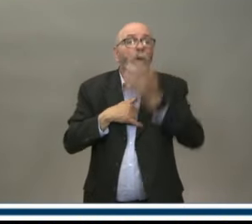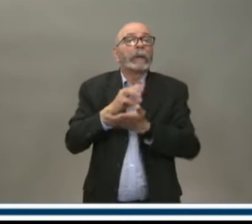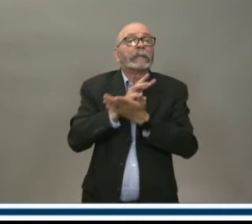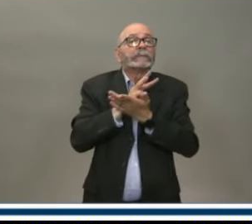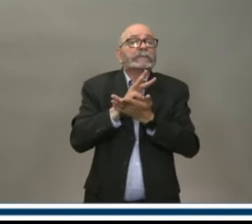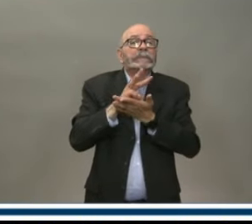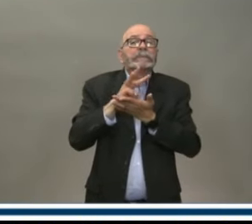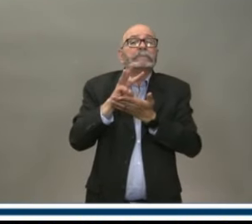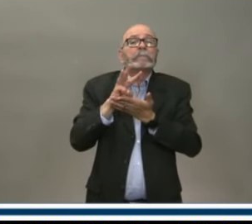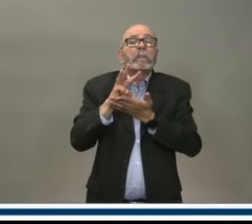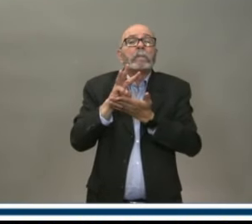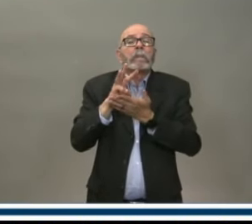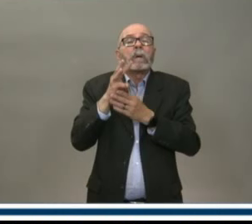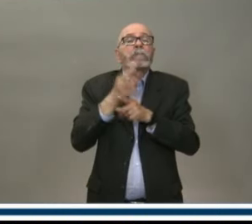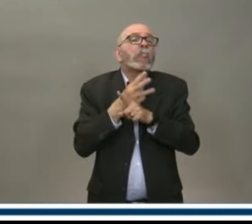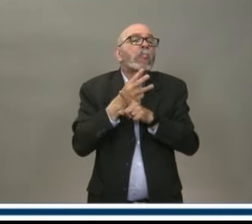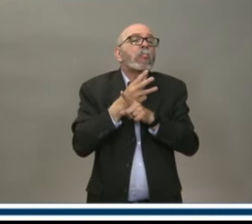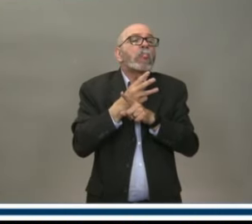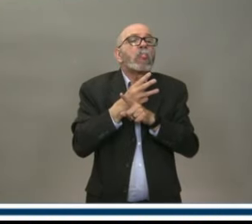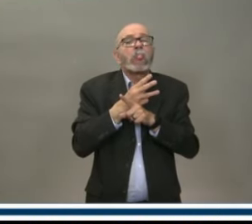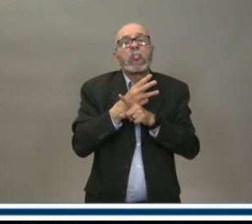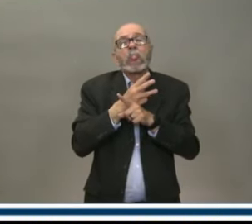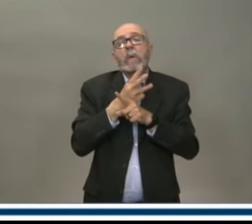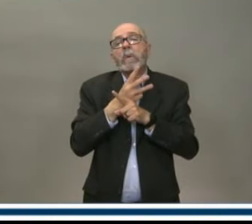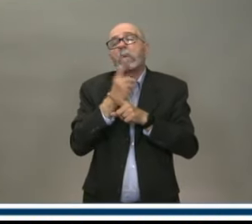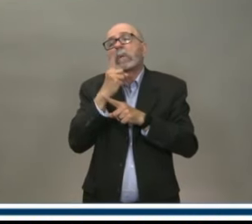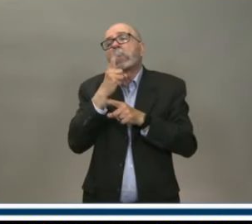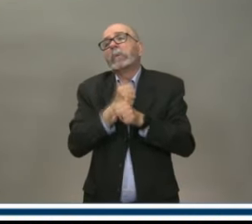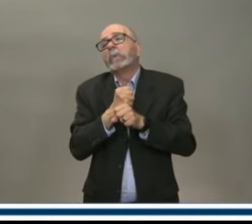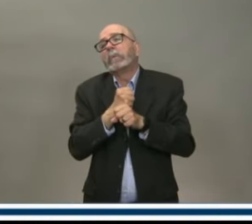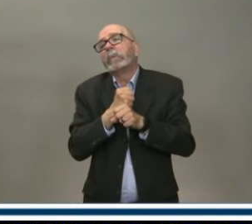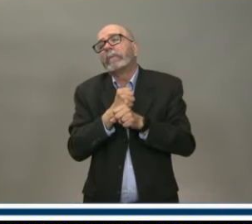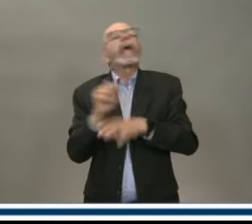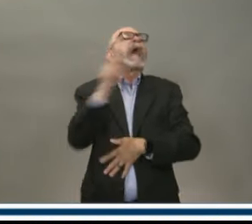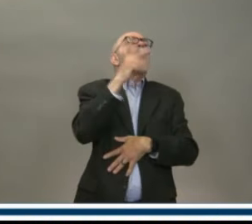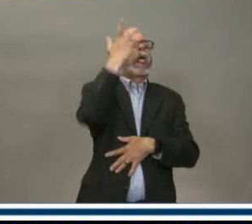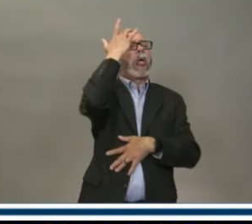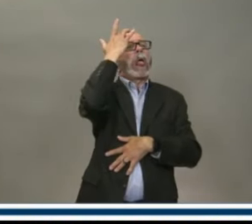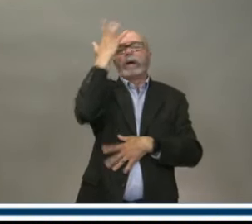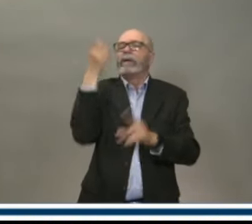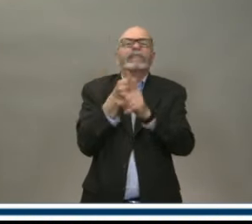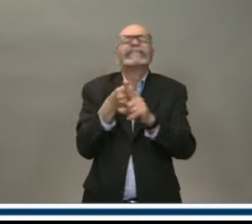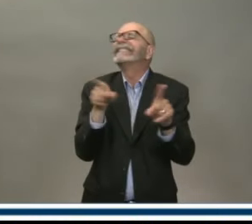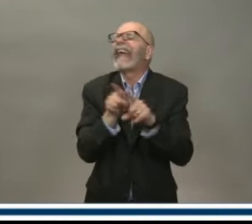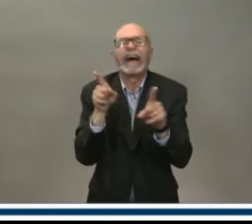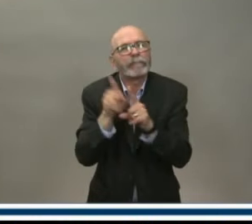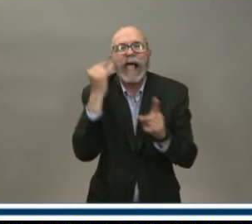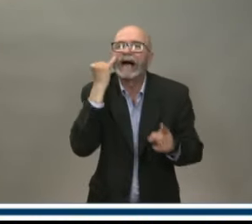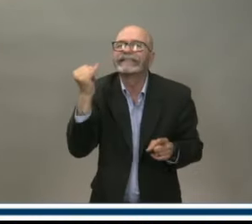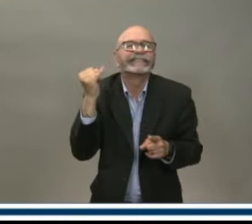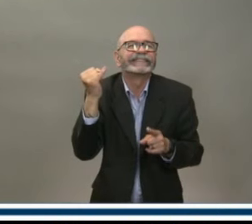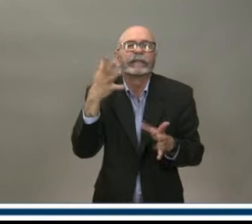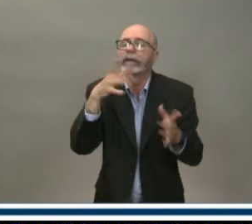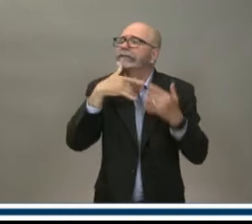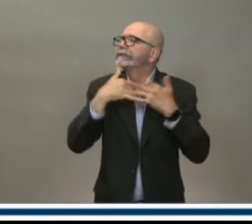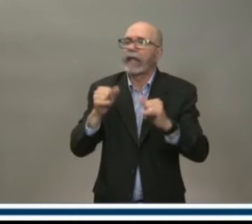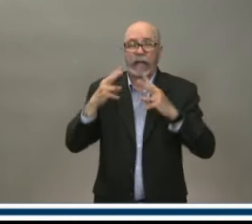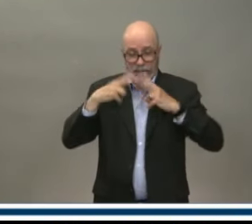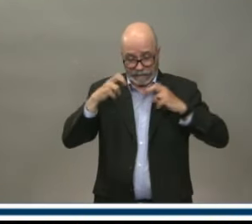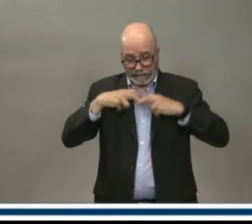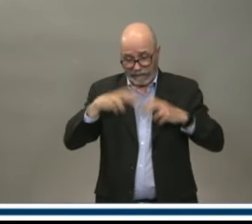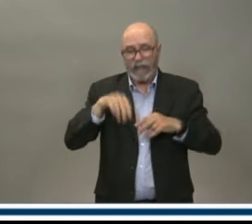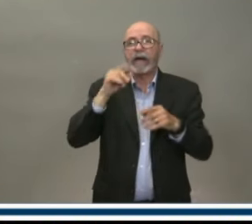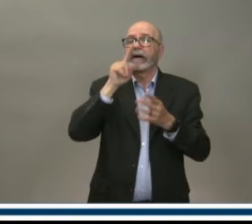months, depending on age. We don't know that yet, and there's certainly research going on in this area. Next, we'll go to